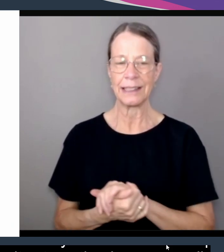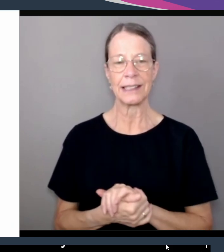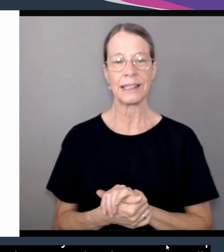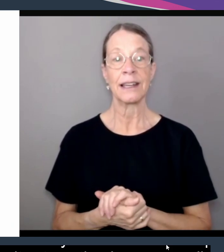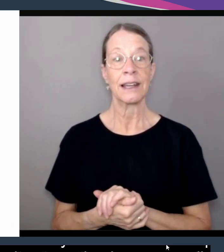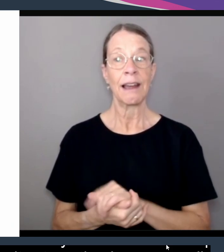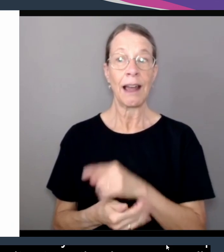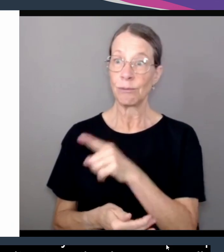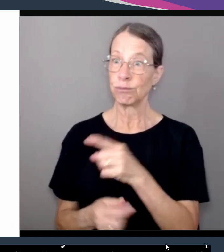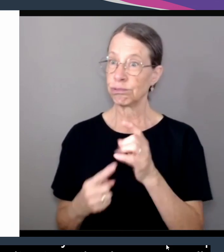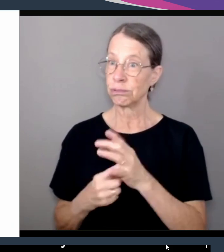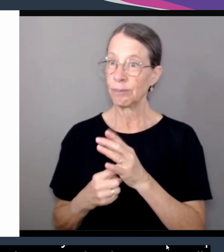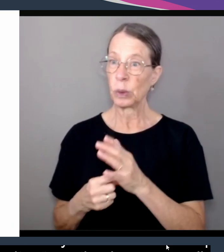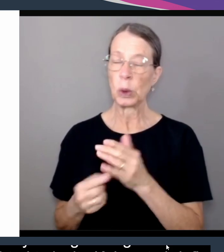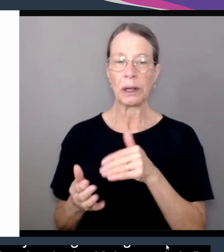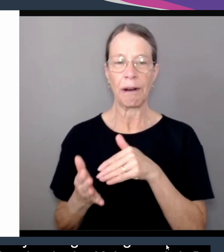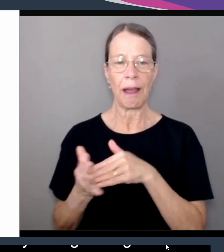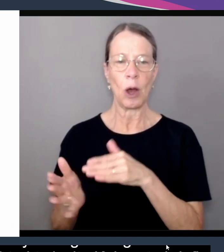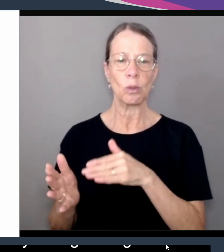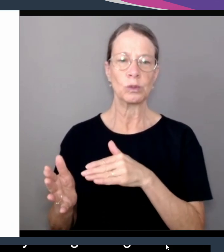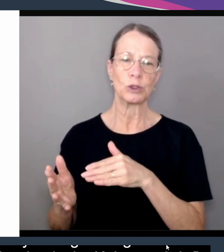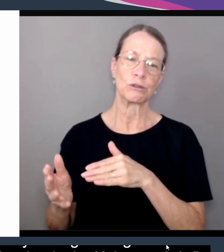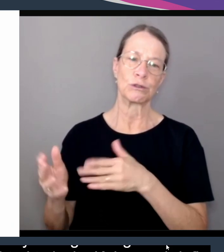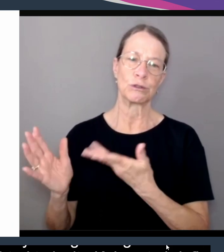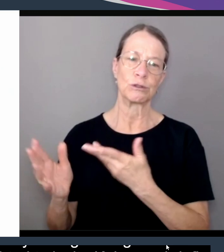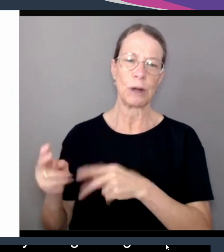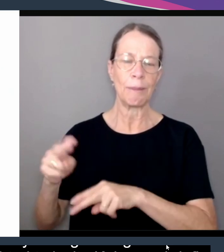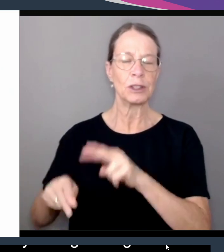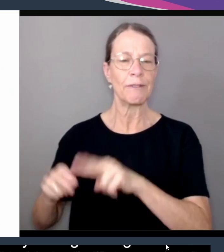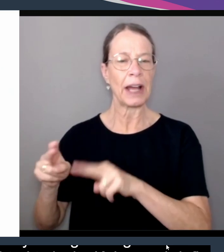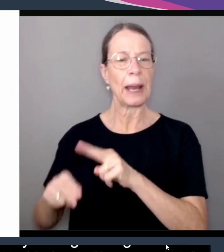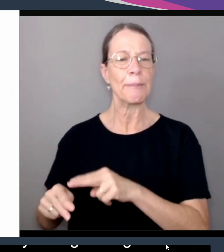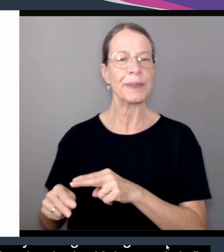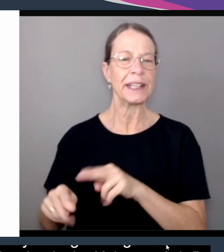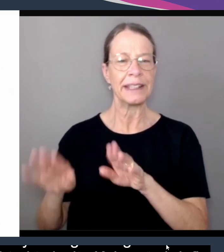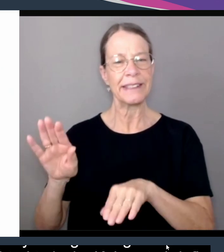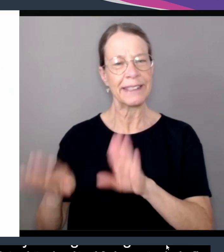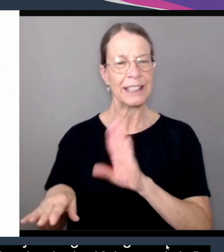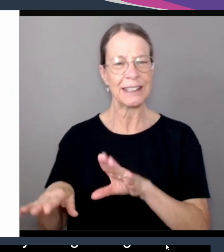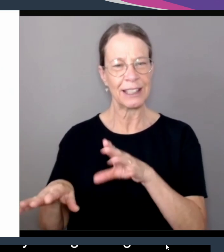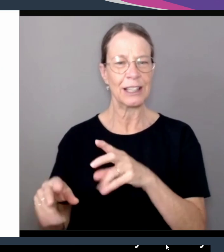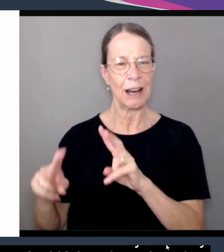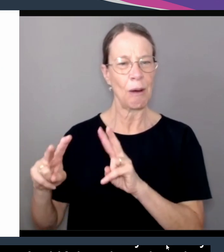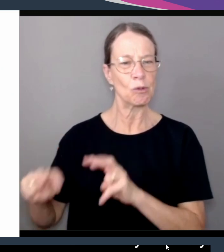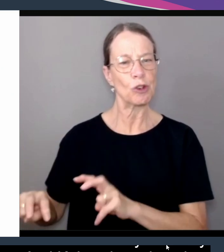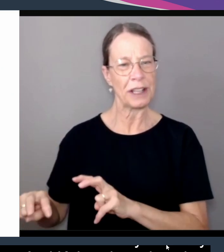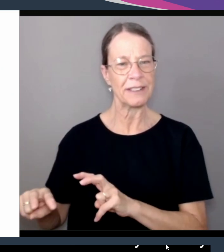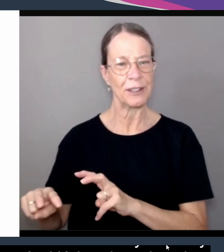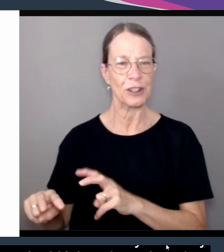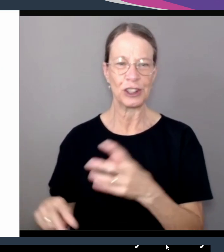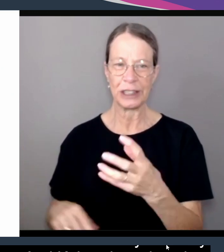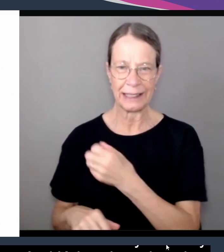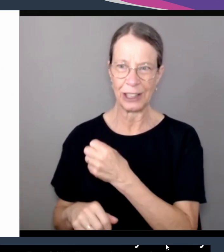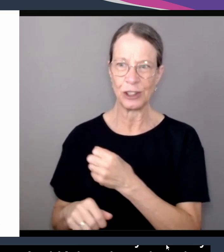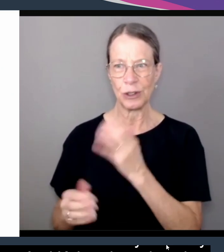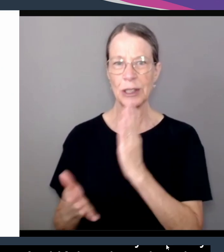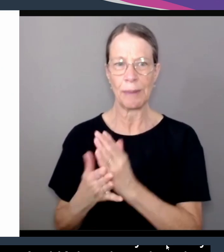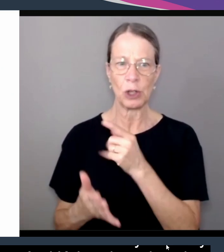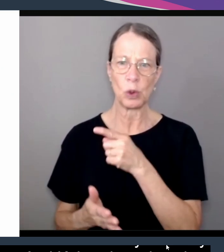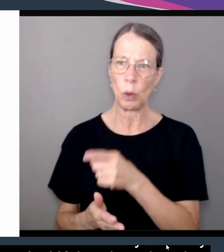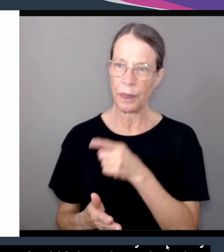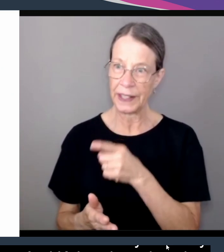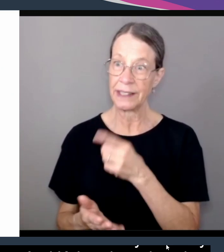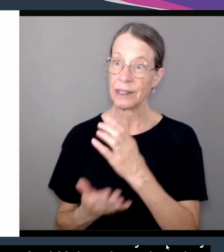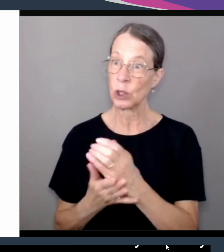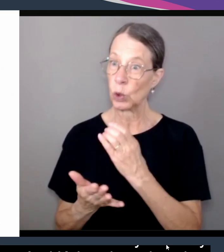development of the Citizen Research Essentials, helping to ensure this course generally reflects the principles we've spoken